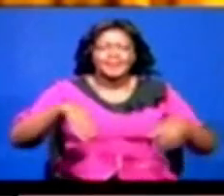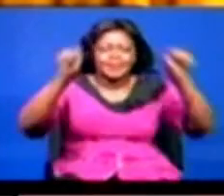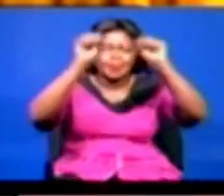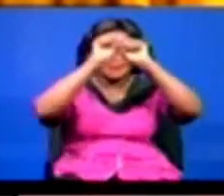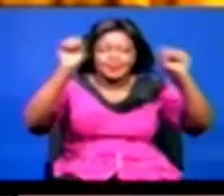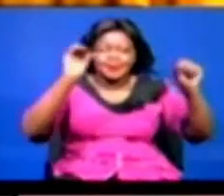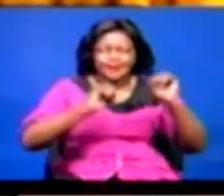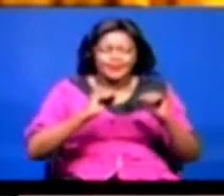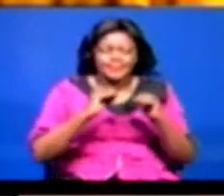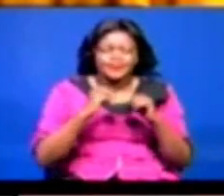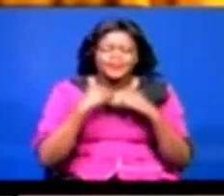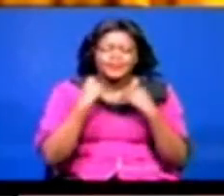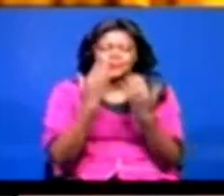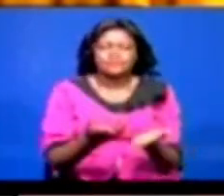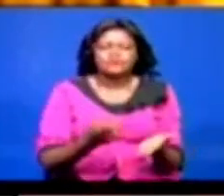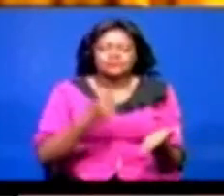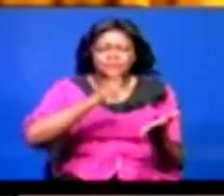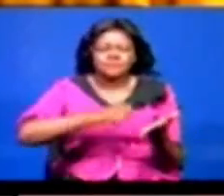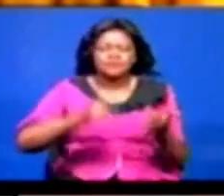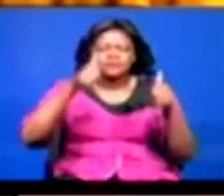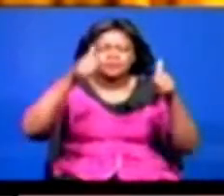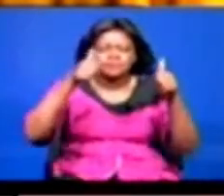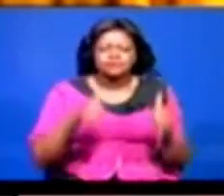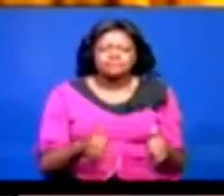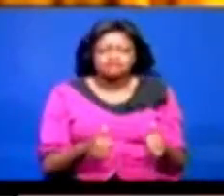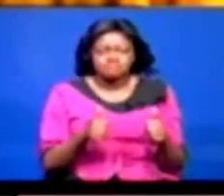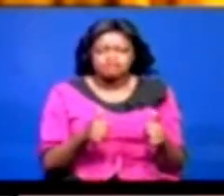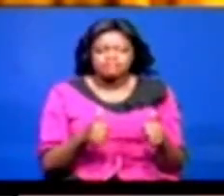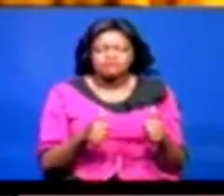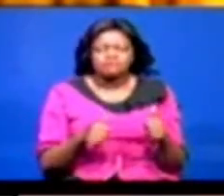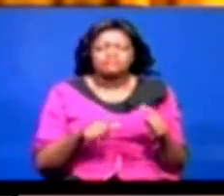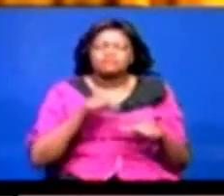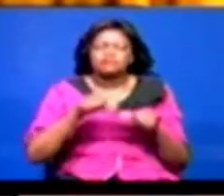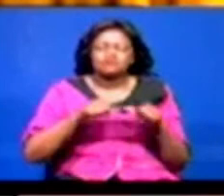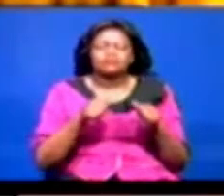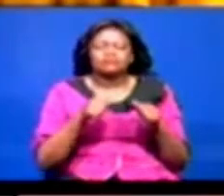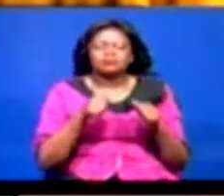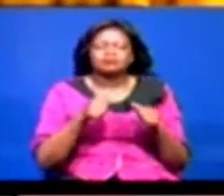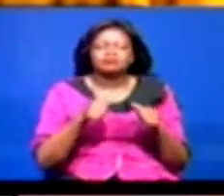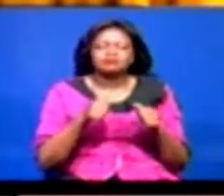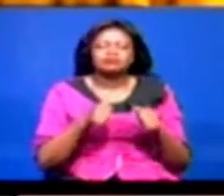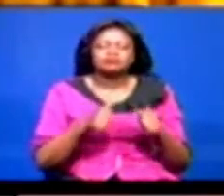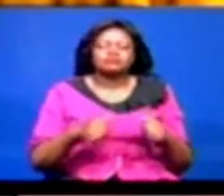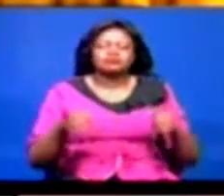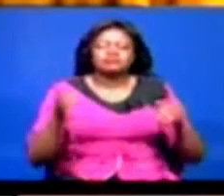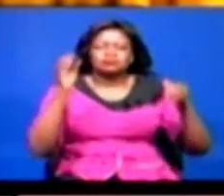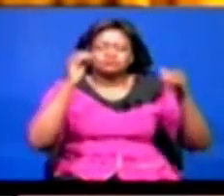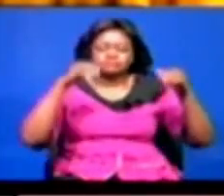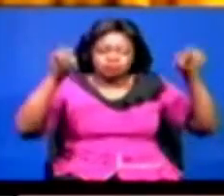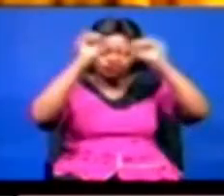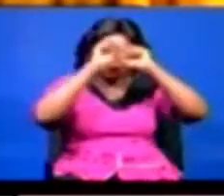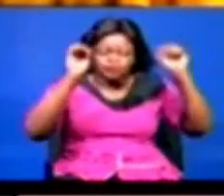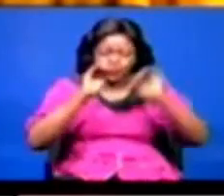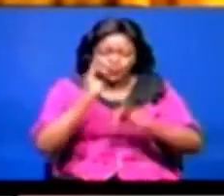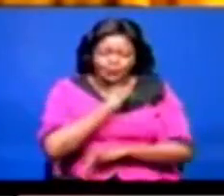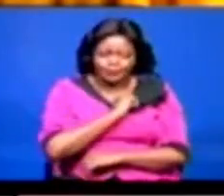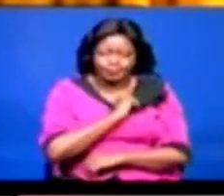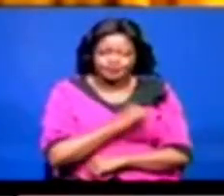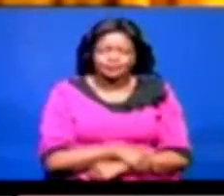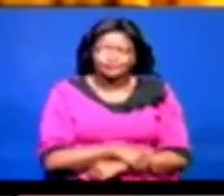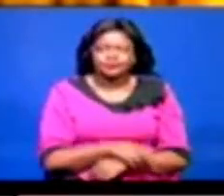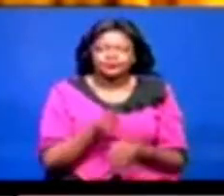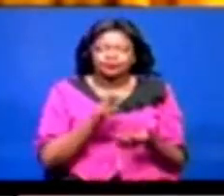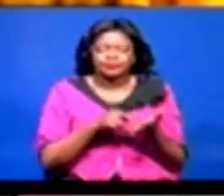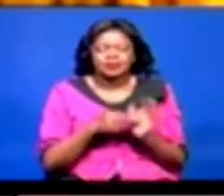notification of the result to the Chief Justice and the incumbent president. So that the role of the chairperson in the declaration of the results is